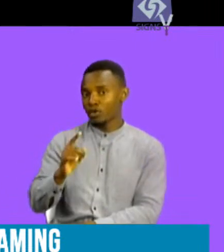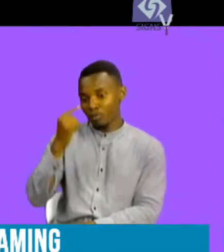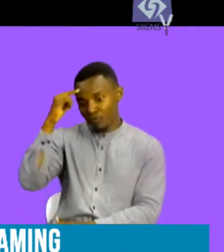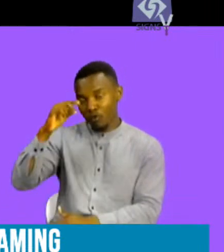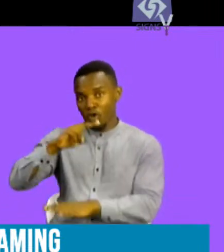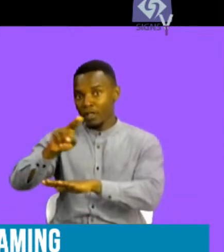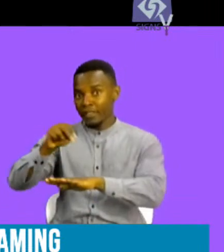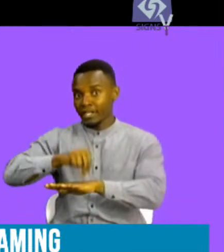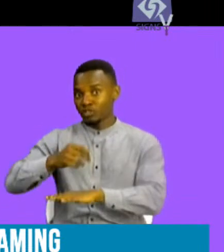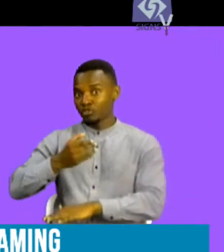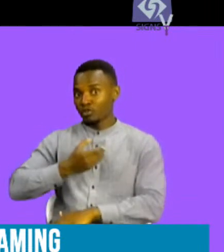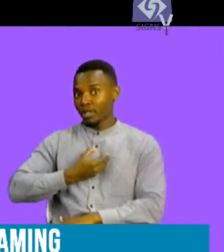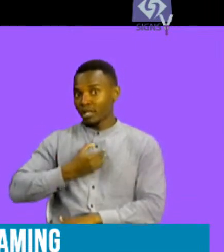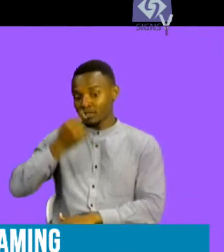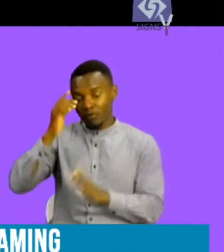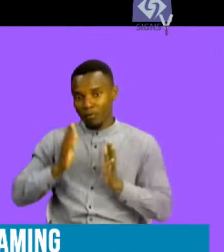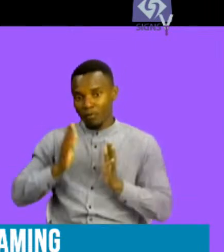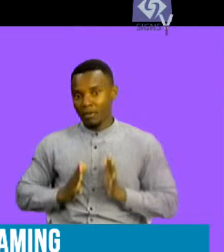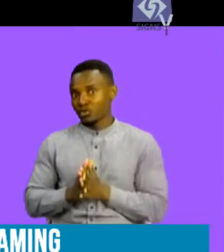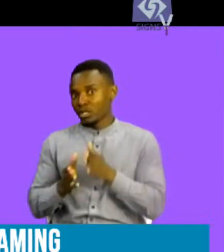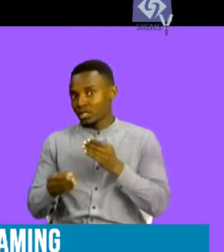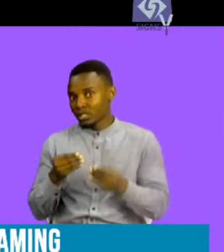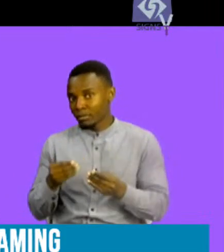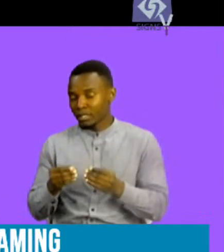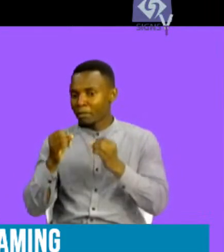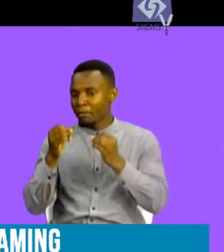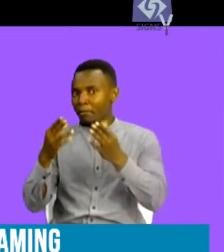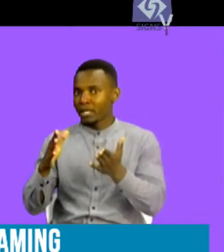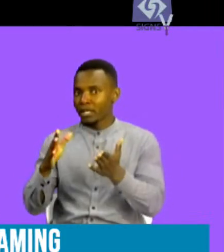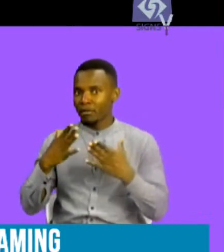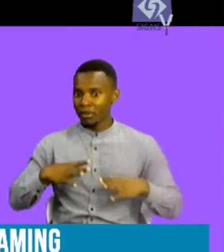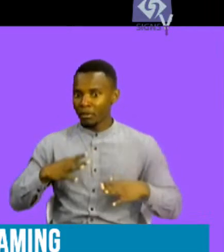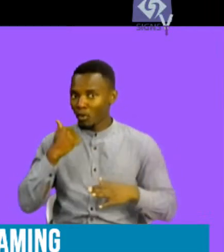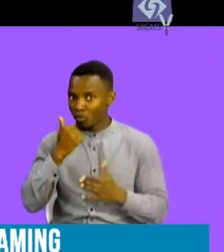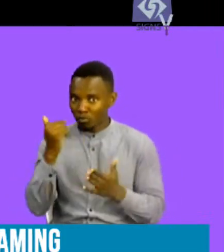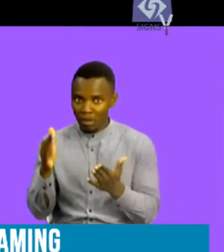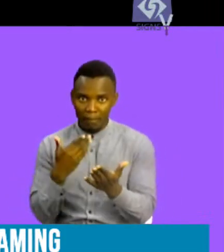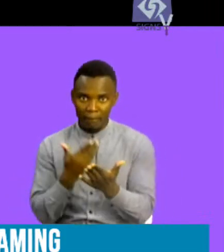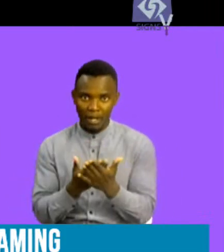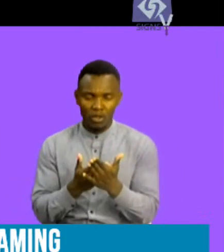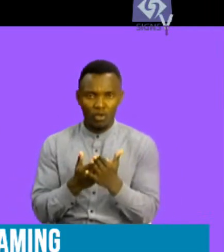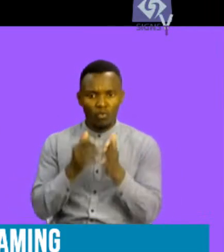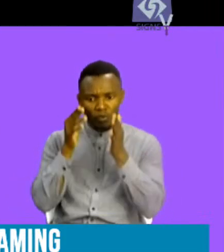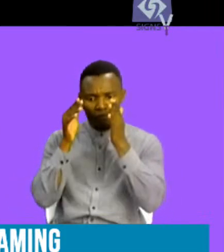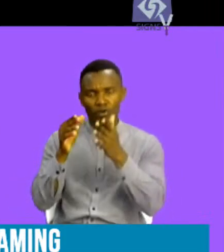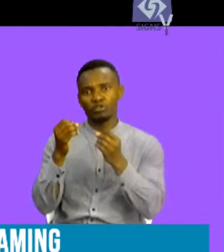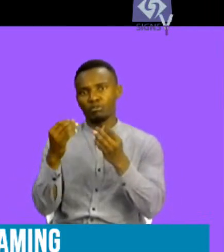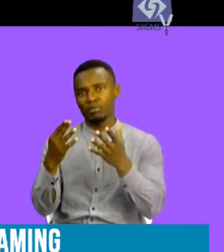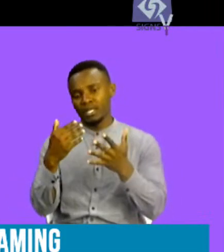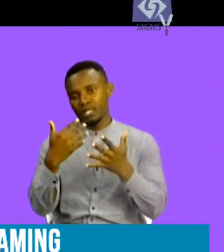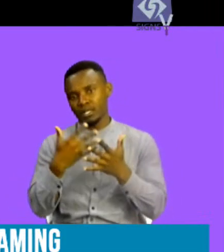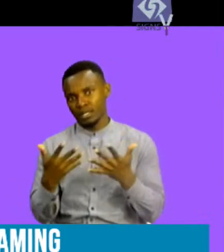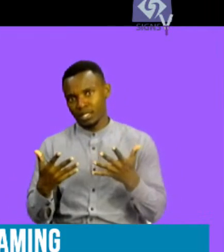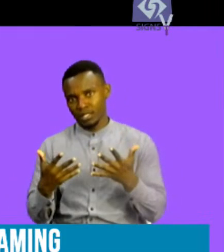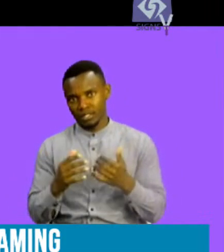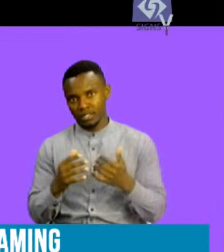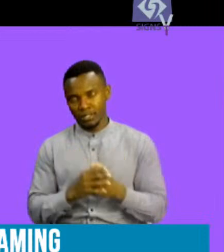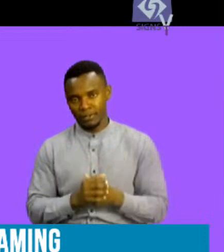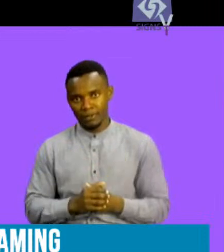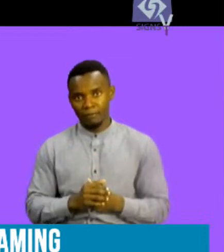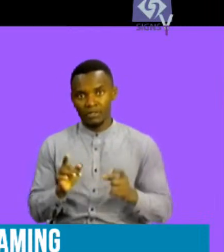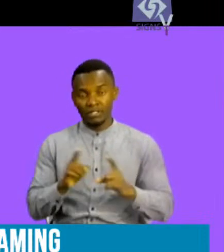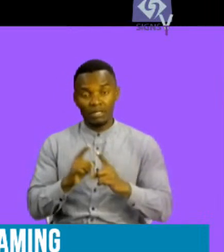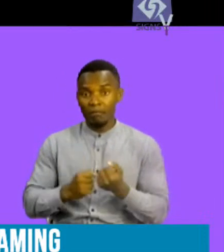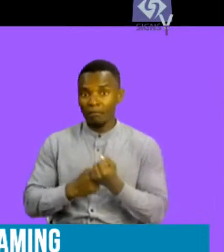with Disabilities. And most applicants, we look at many aspects, and I think, of course, that bursary is open